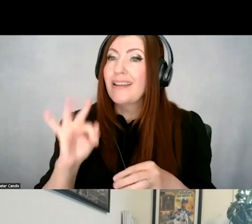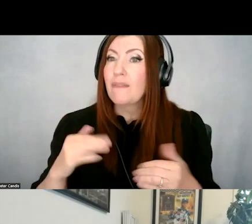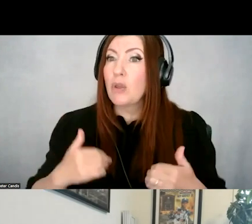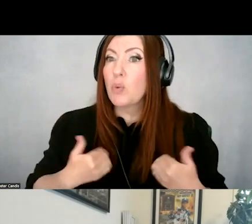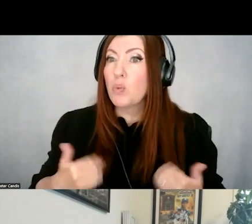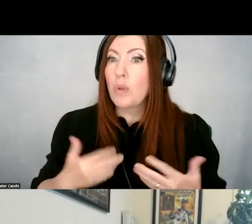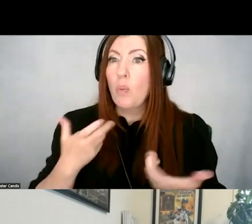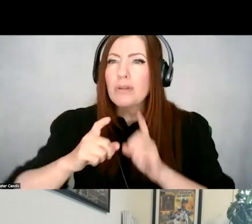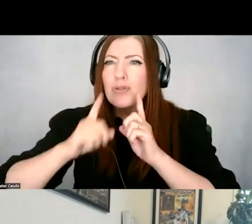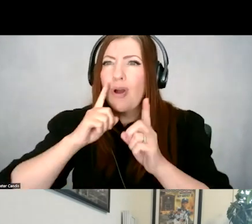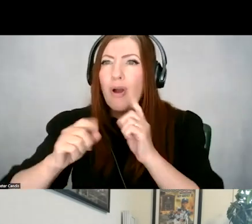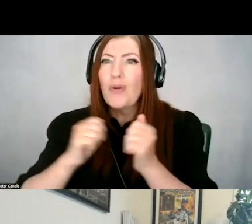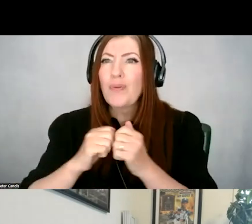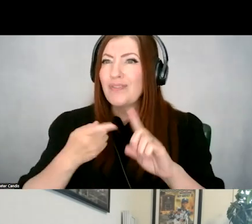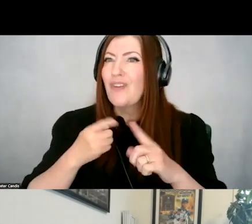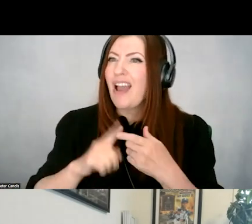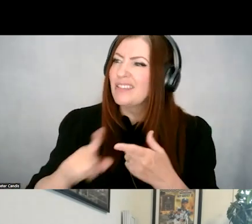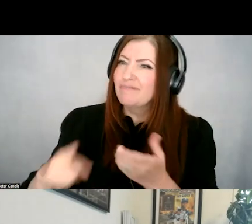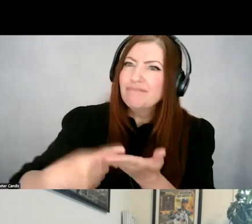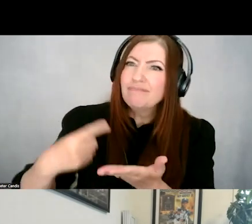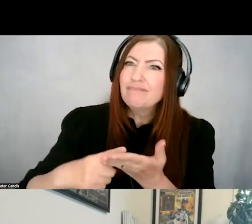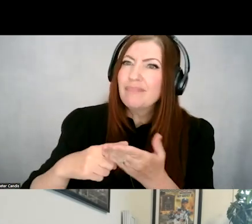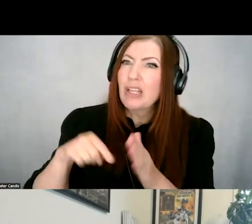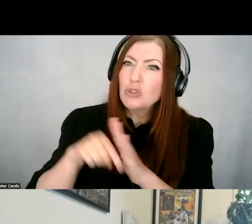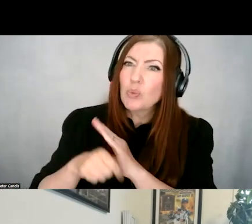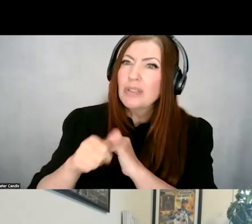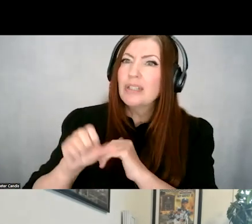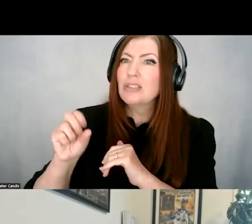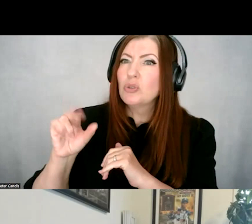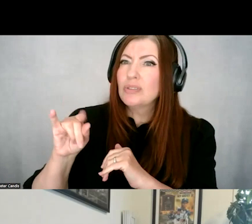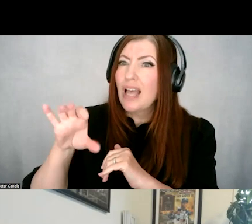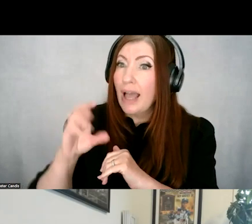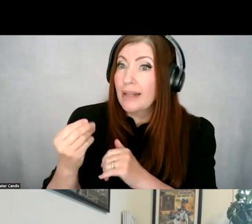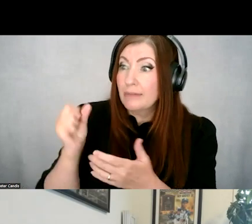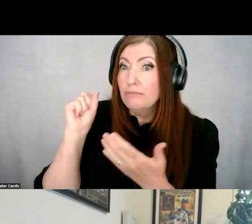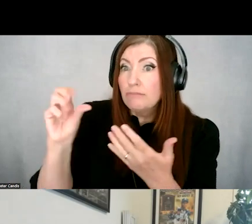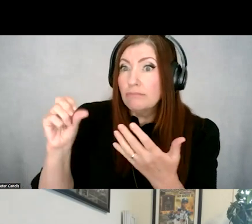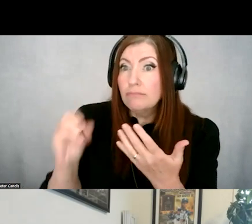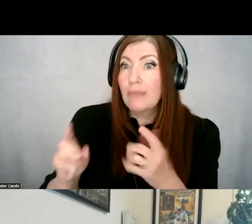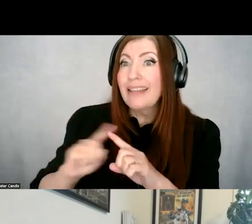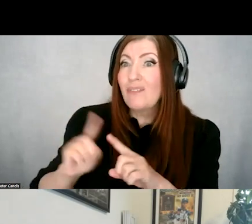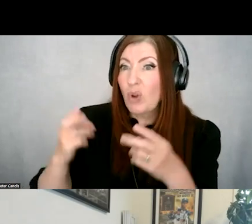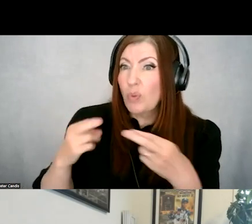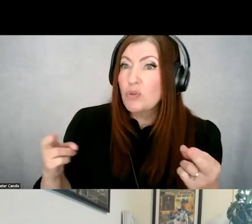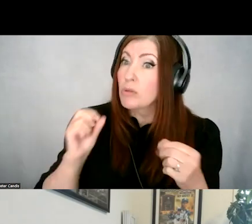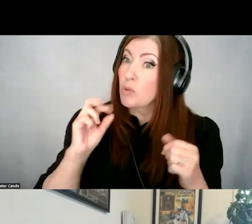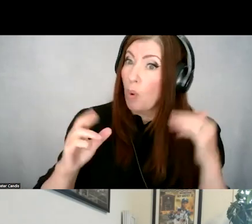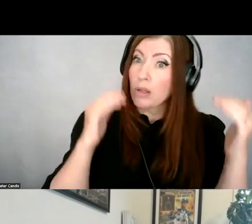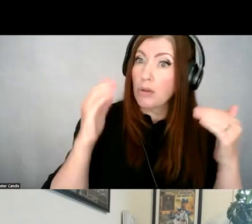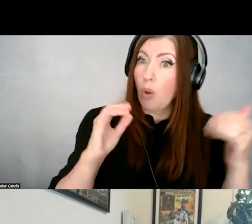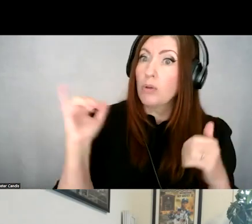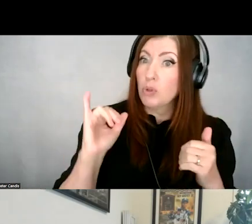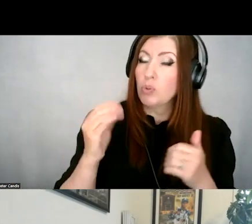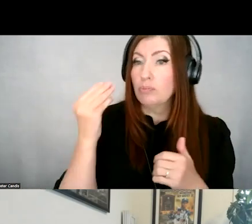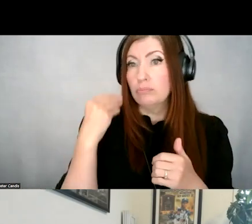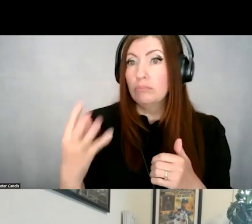to their friend about suicide and they want to give them a resource, or an adult too, to be honest, we thought that creating some sort